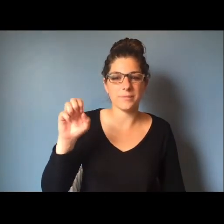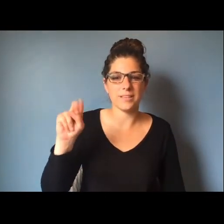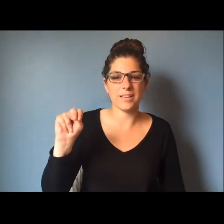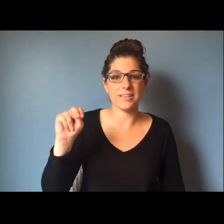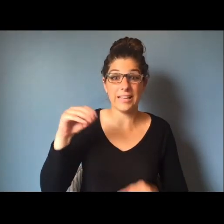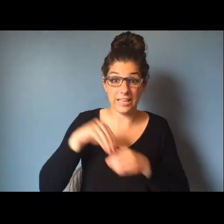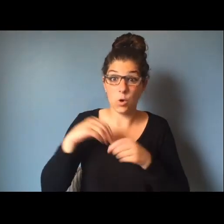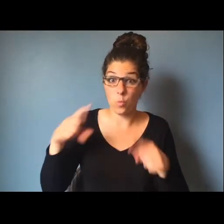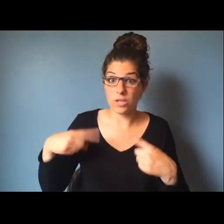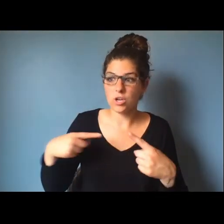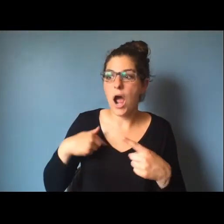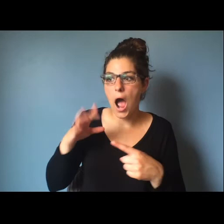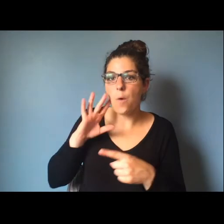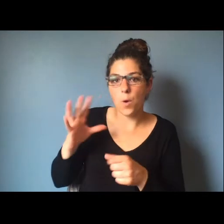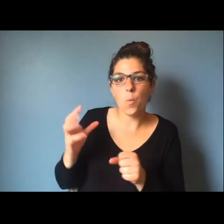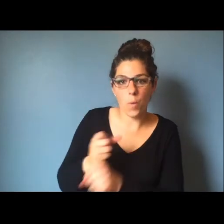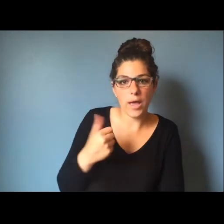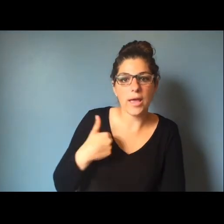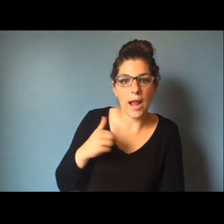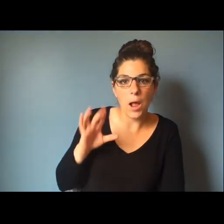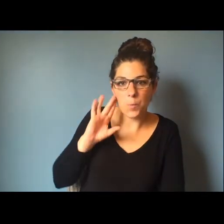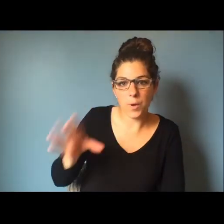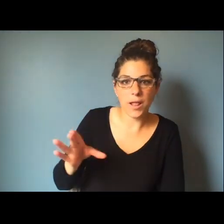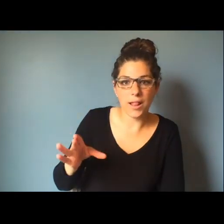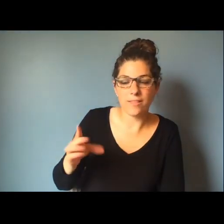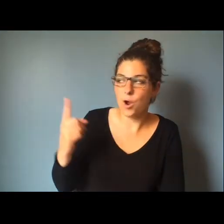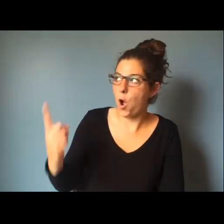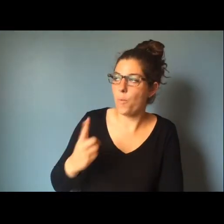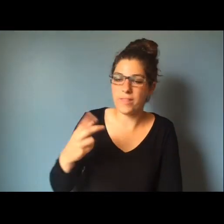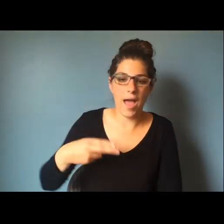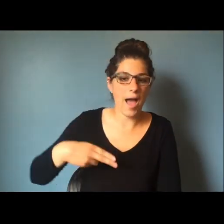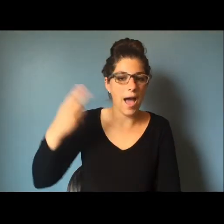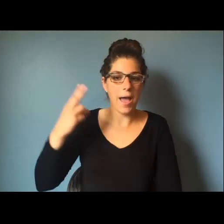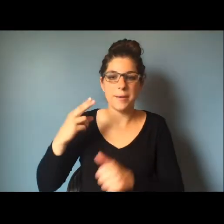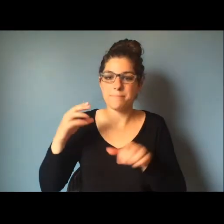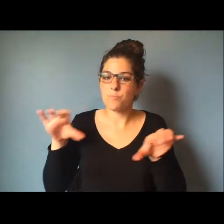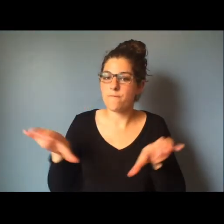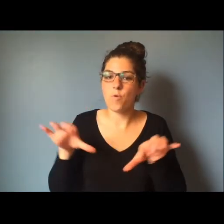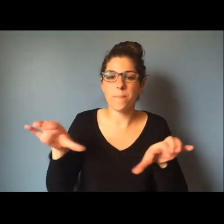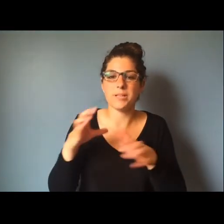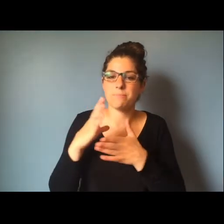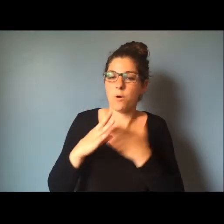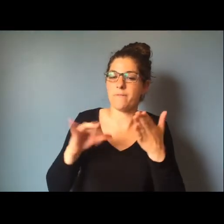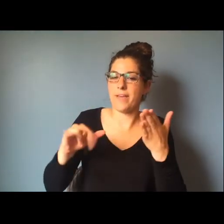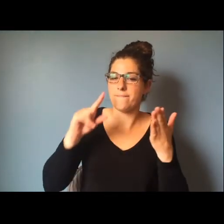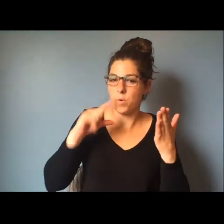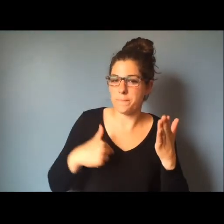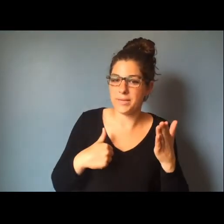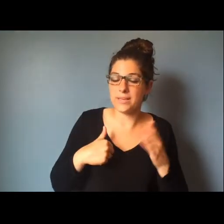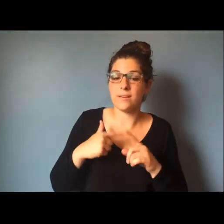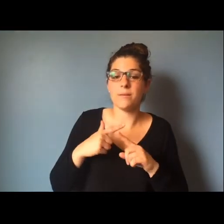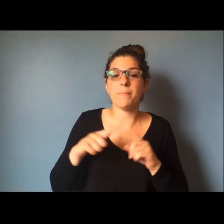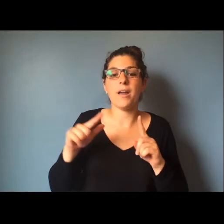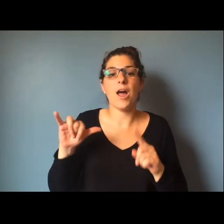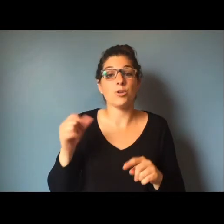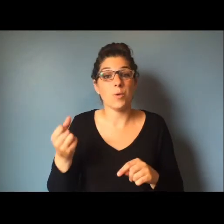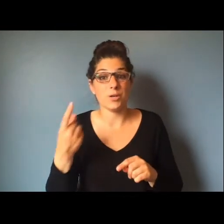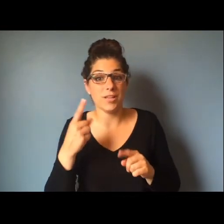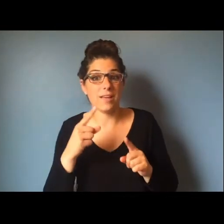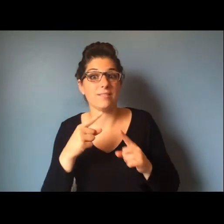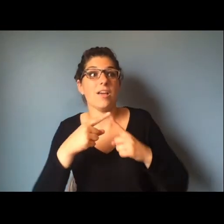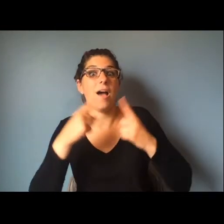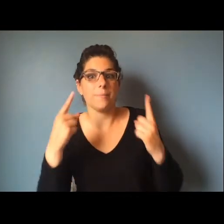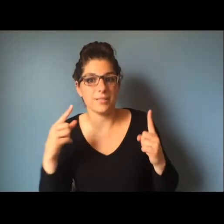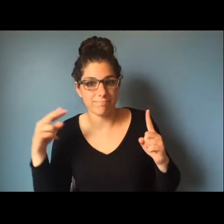will outshoot them. And there's always going to be that high performance aspect of things. But also, I also understand the other side of the